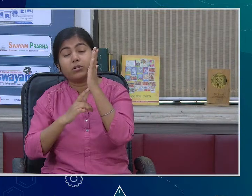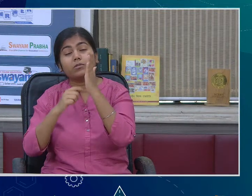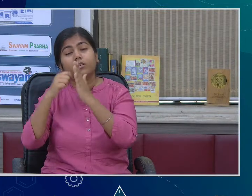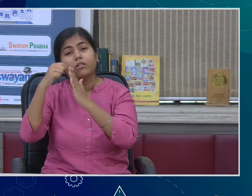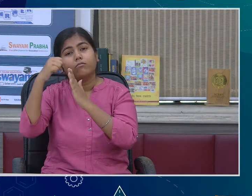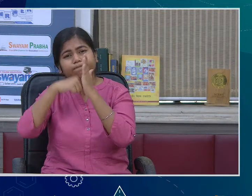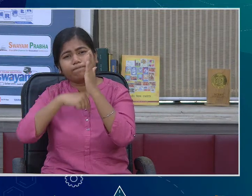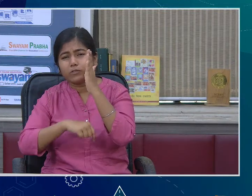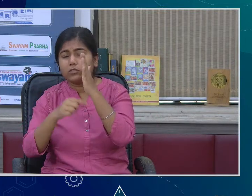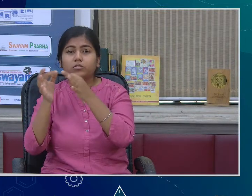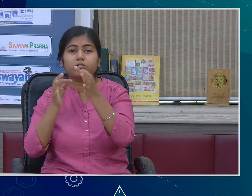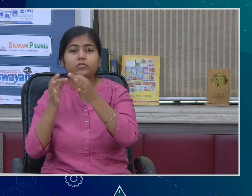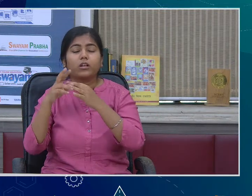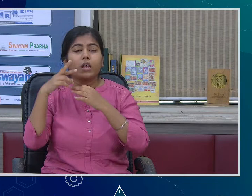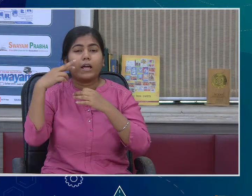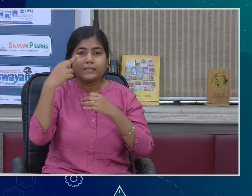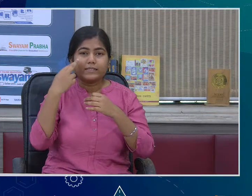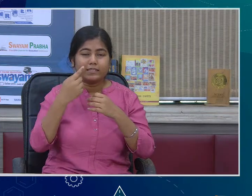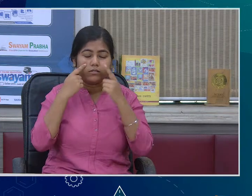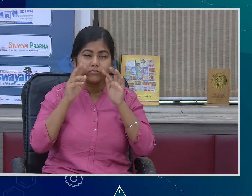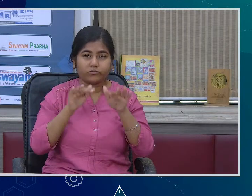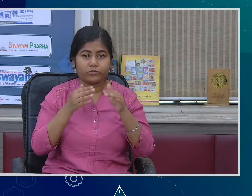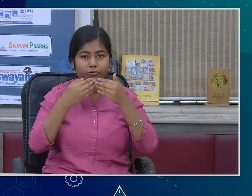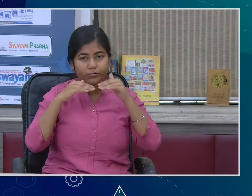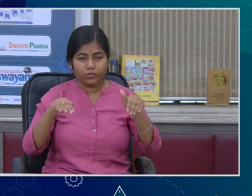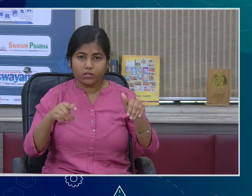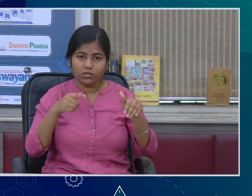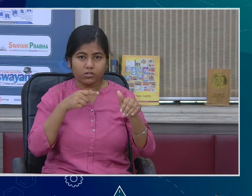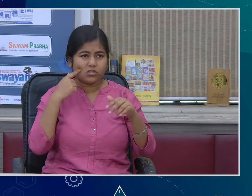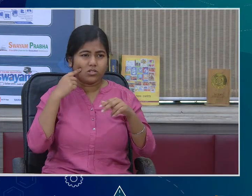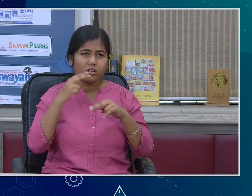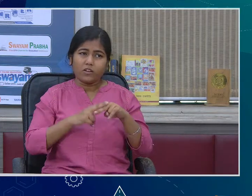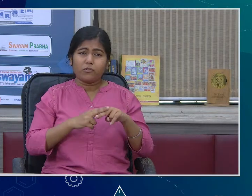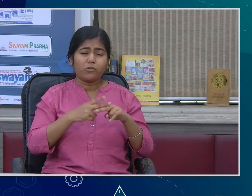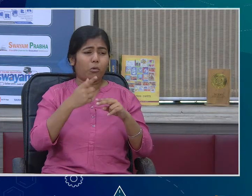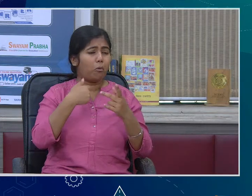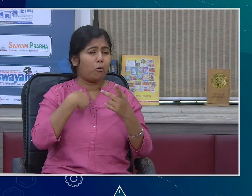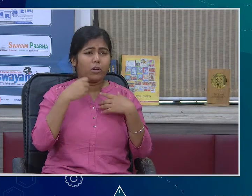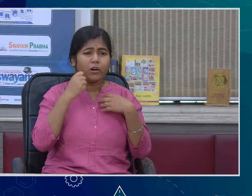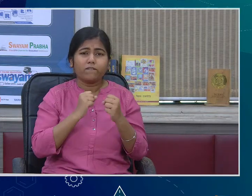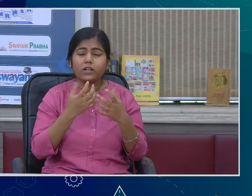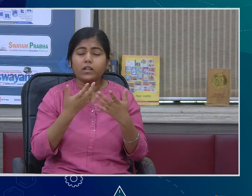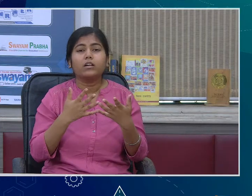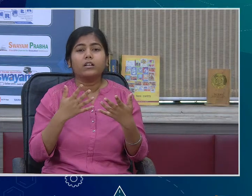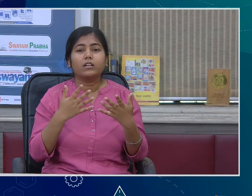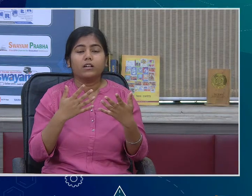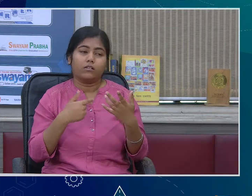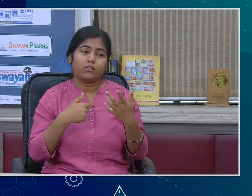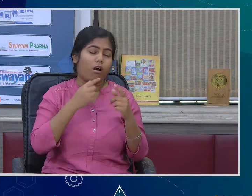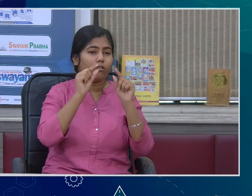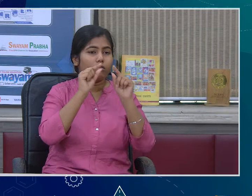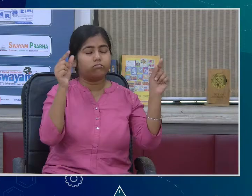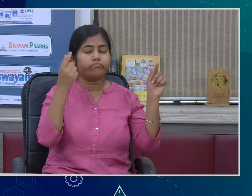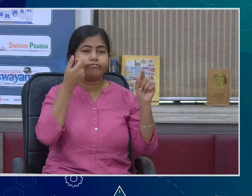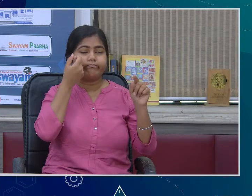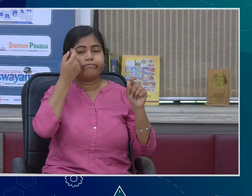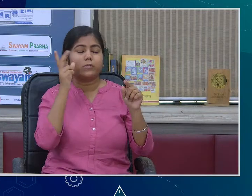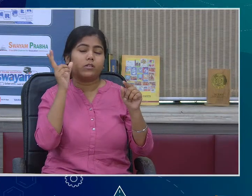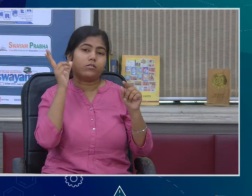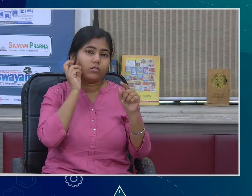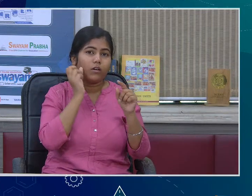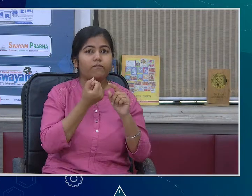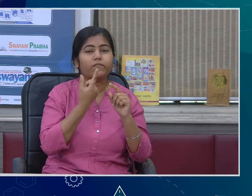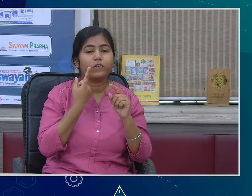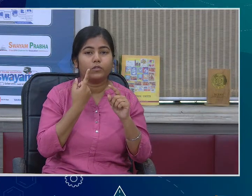the visually impaired children didn't find any difficulty in learning and understanding those concepts. You